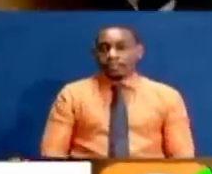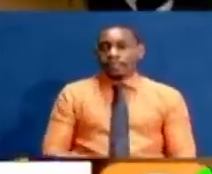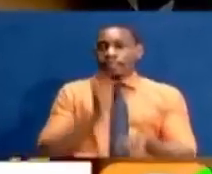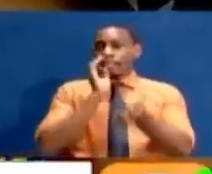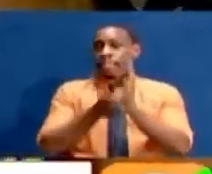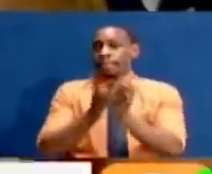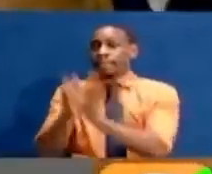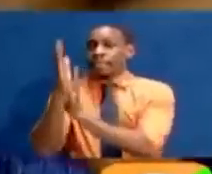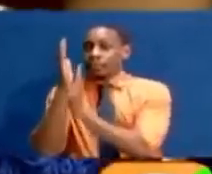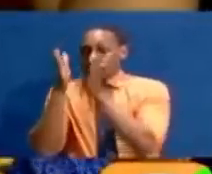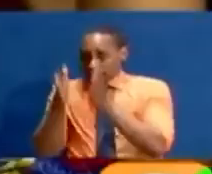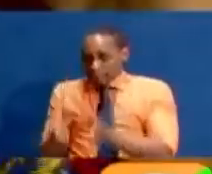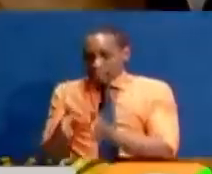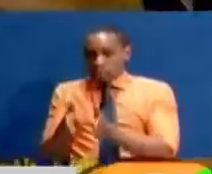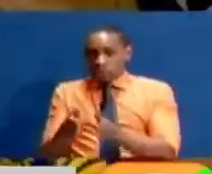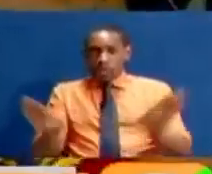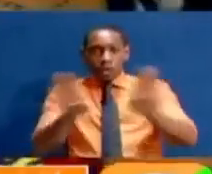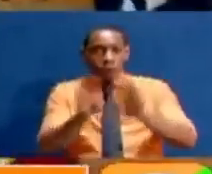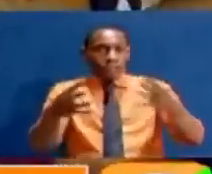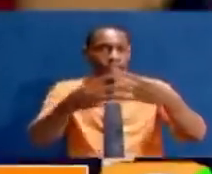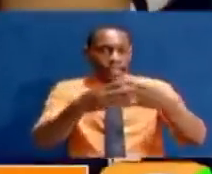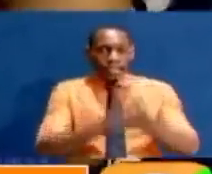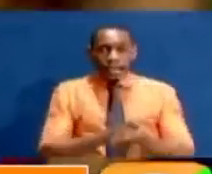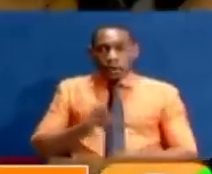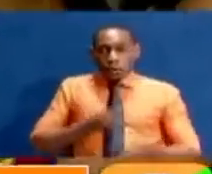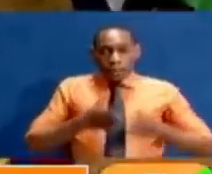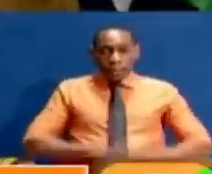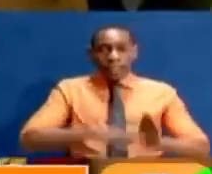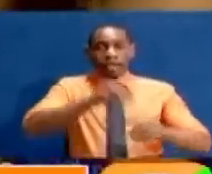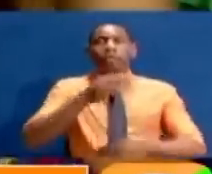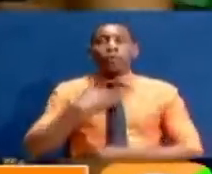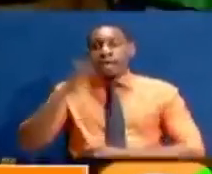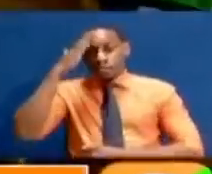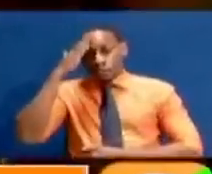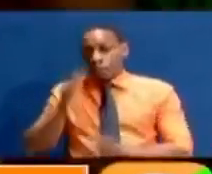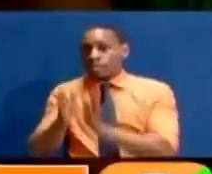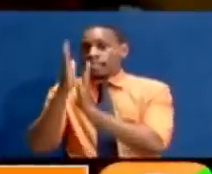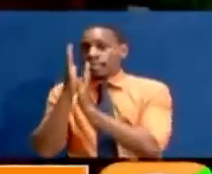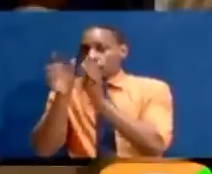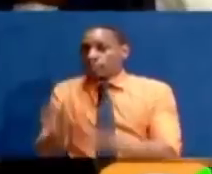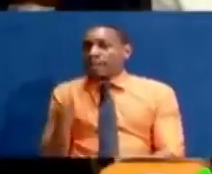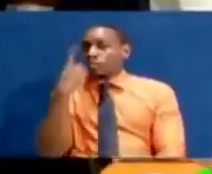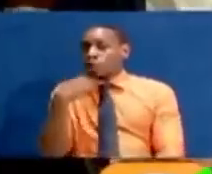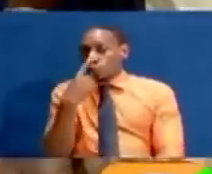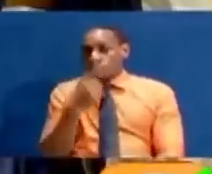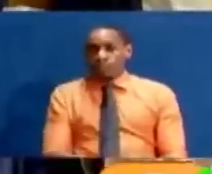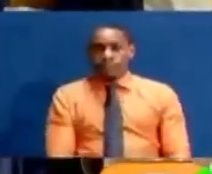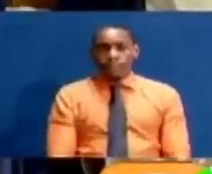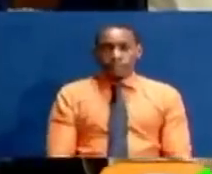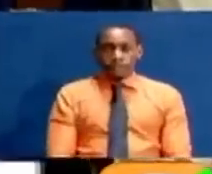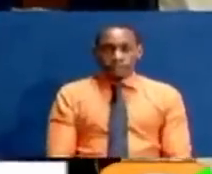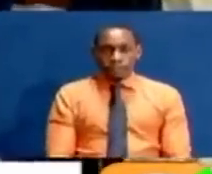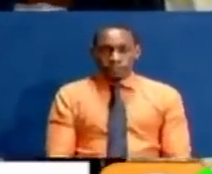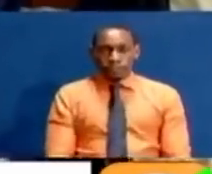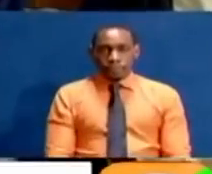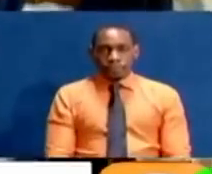ni askari, walikuwa wamefunga mlango, mama akasalia hapo nje, tunataka kujua hao askari ni kina nani. Why don't she have a